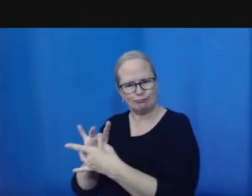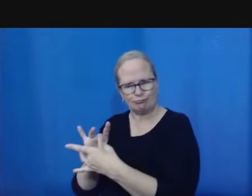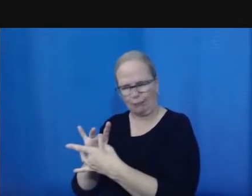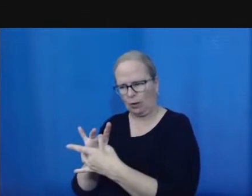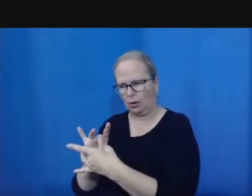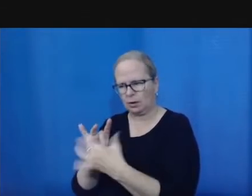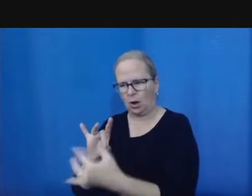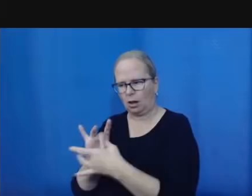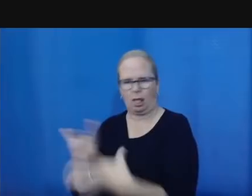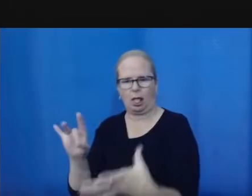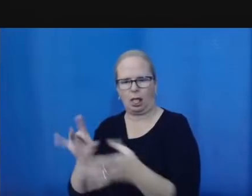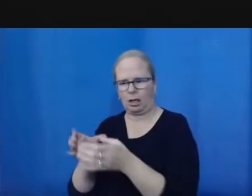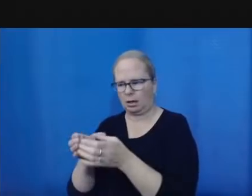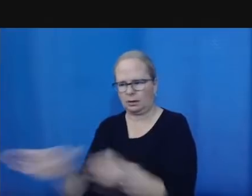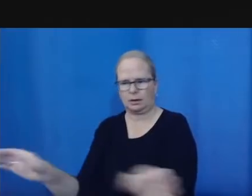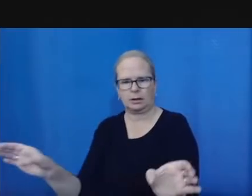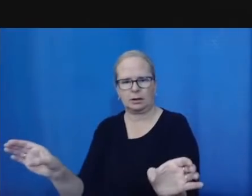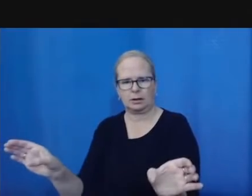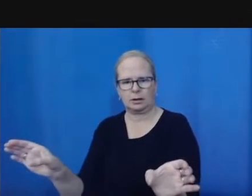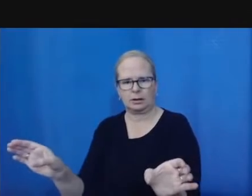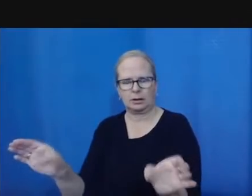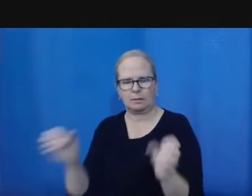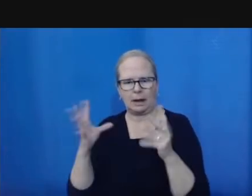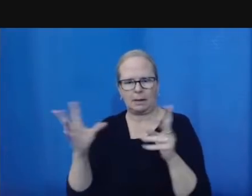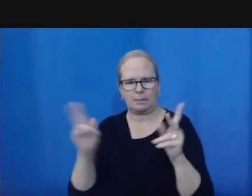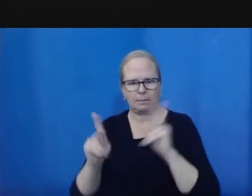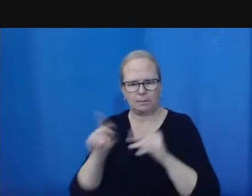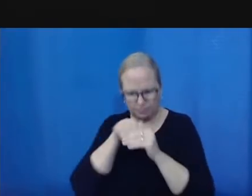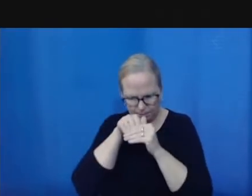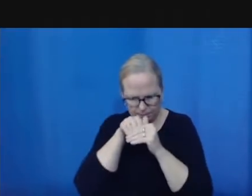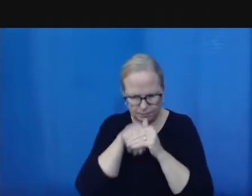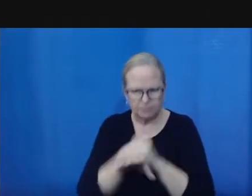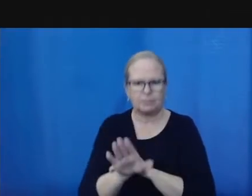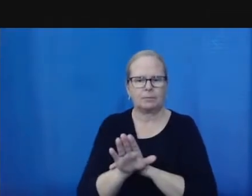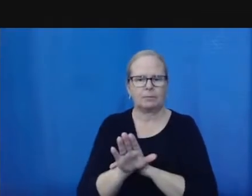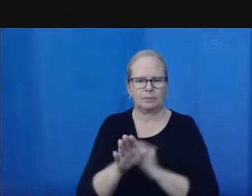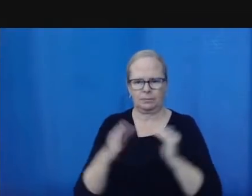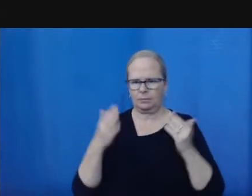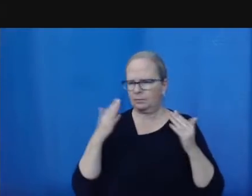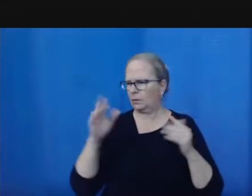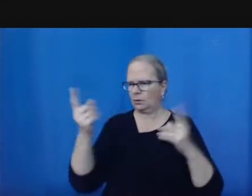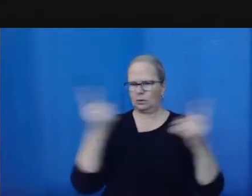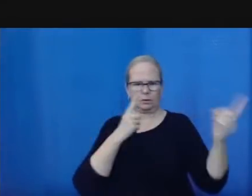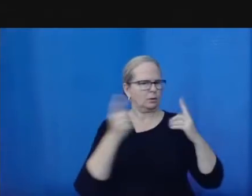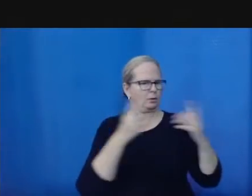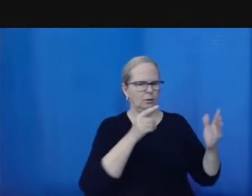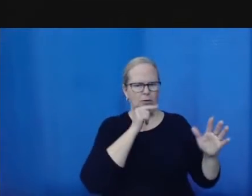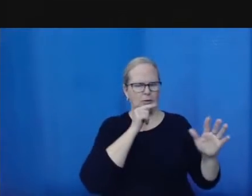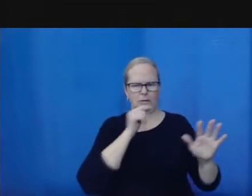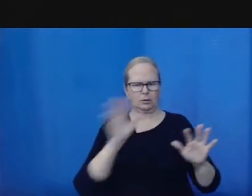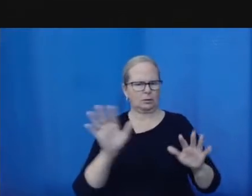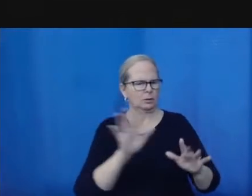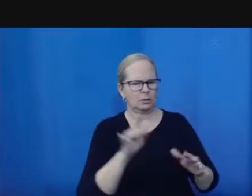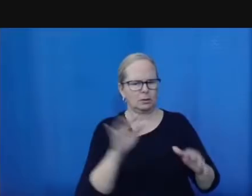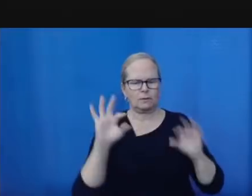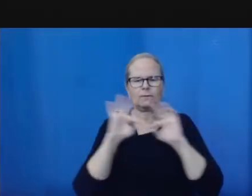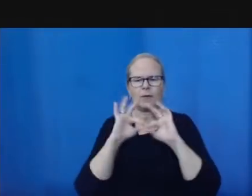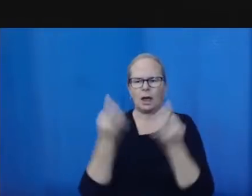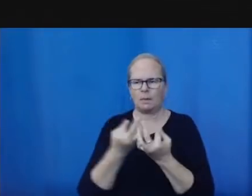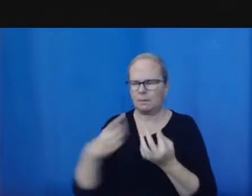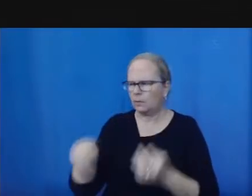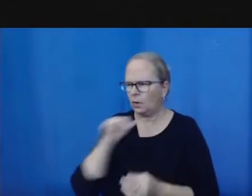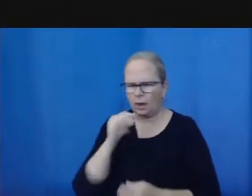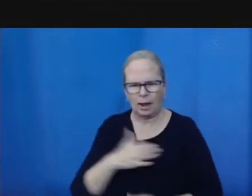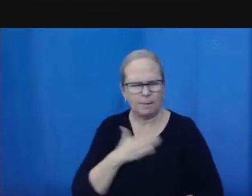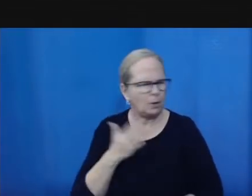them as well. They've got family members that aren't necessarily happy with them. They're providing care in a different way